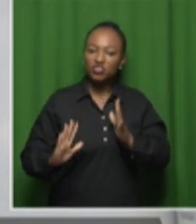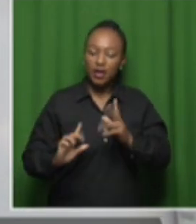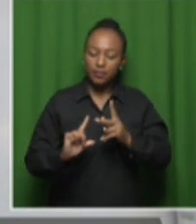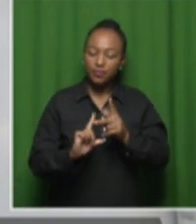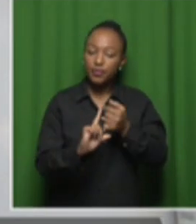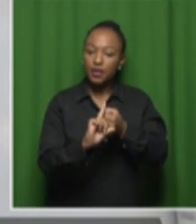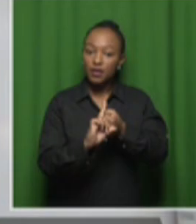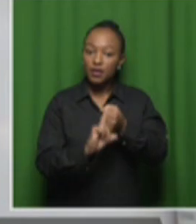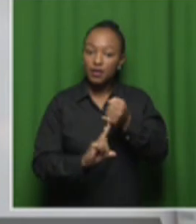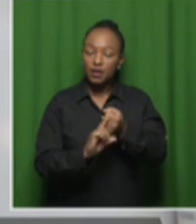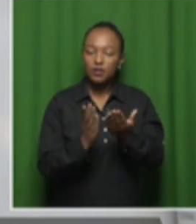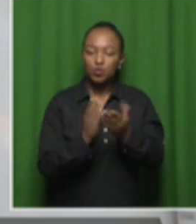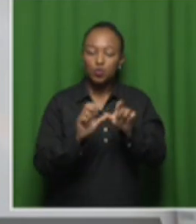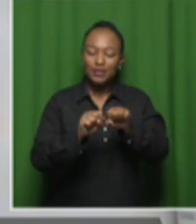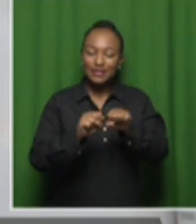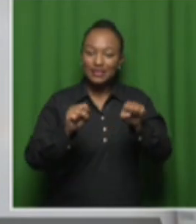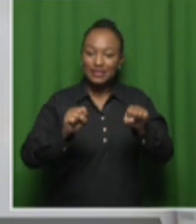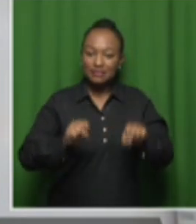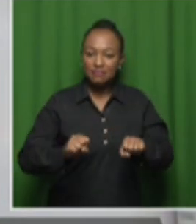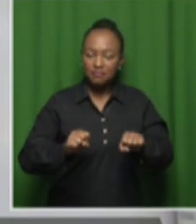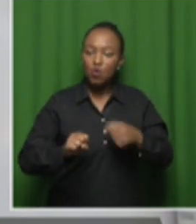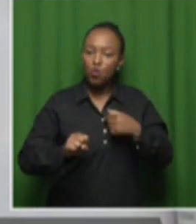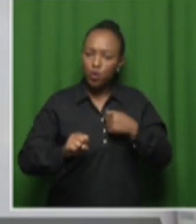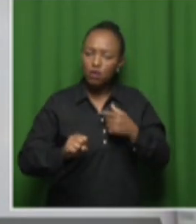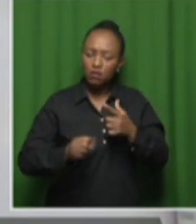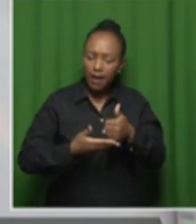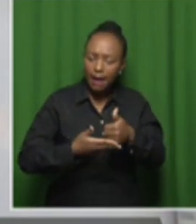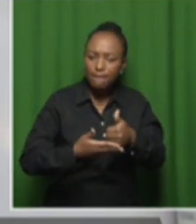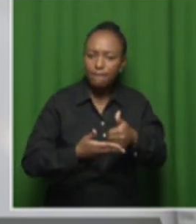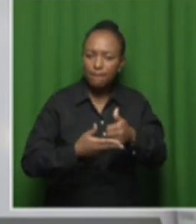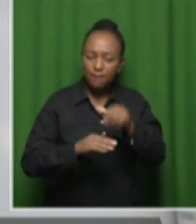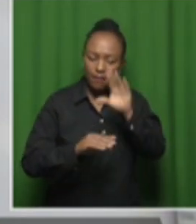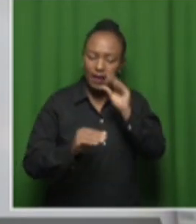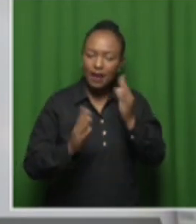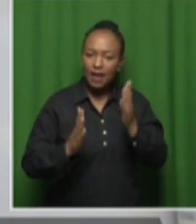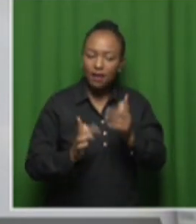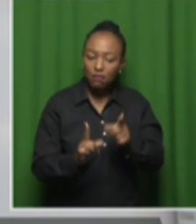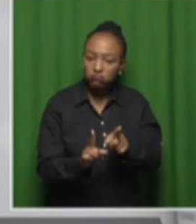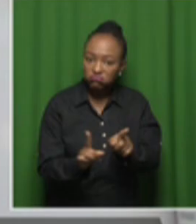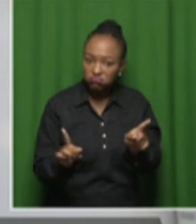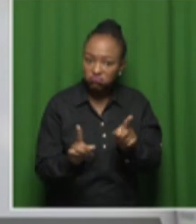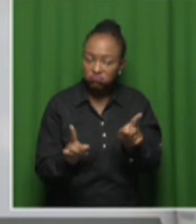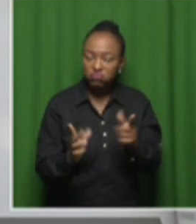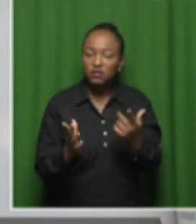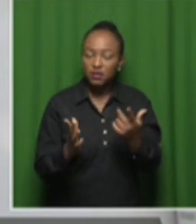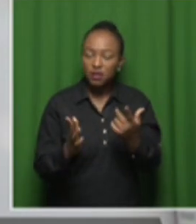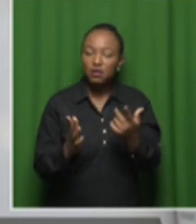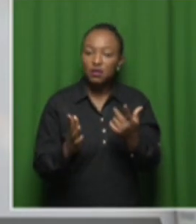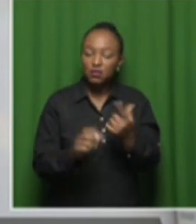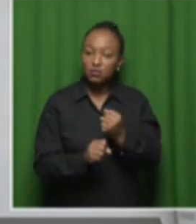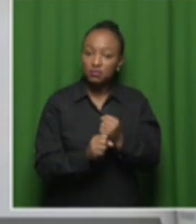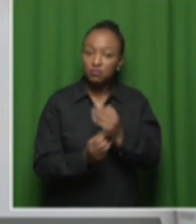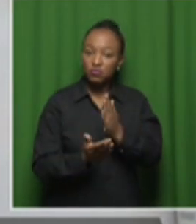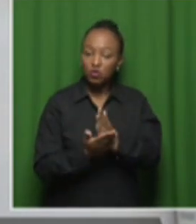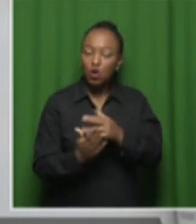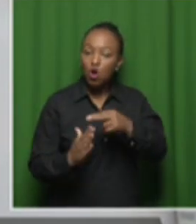schooling system, we try and aid our scholars in ensuring that they reach a reading